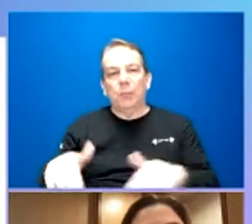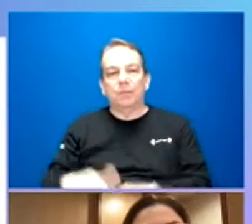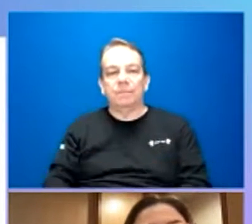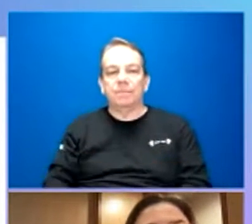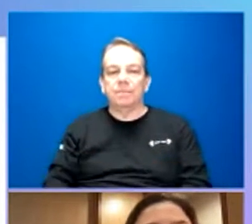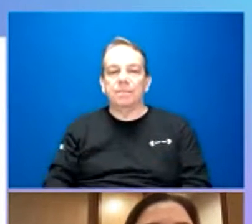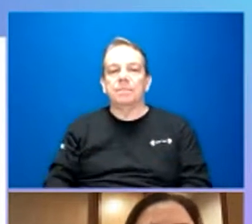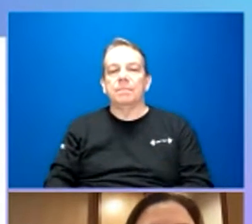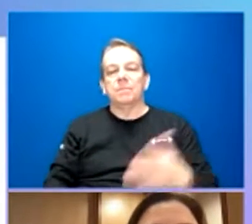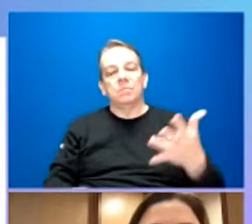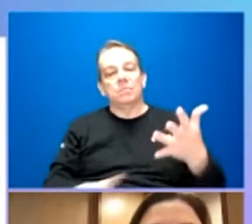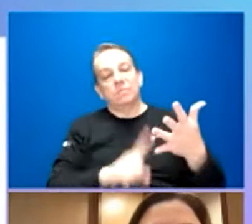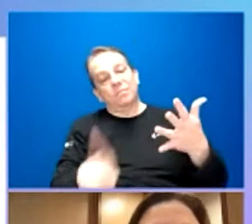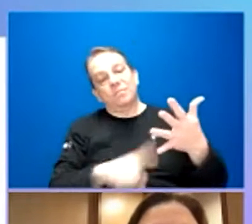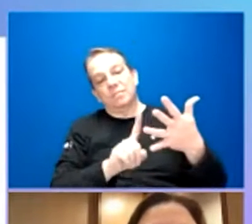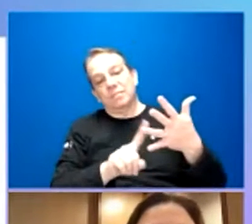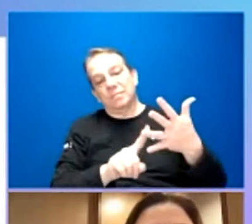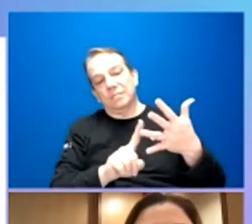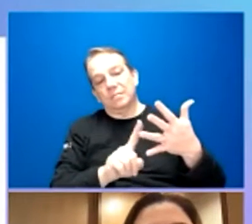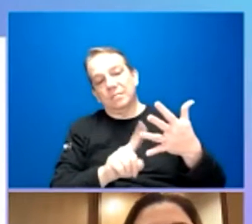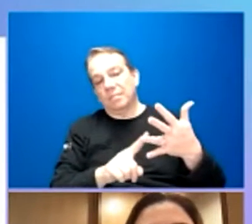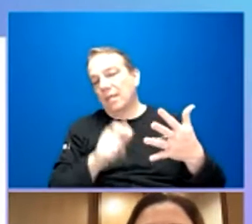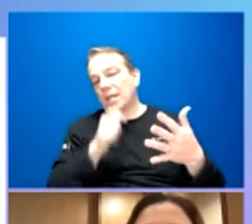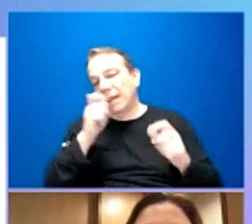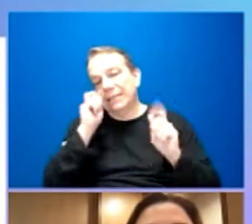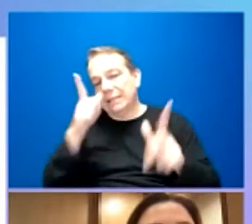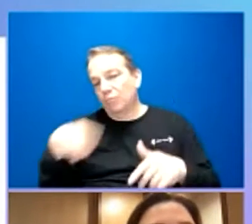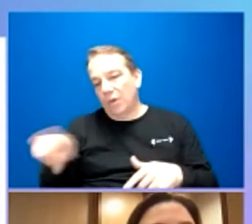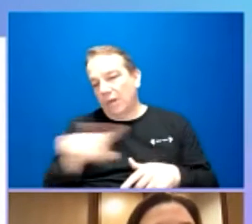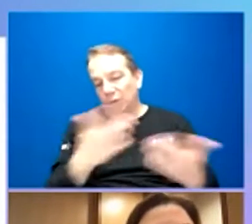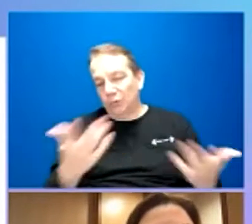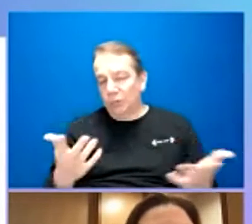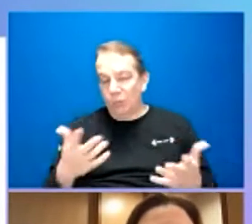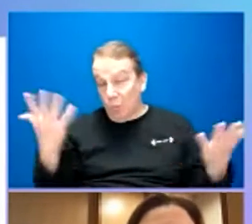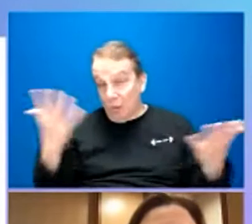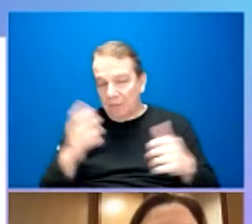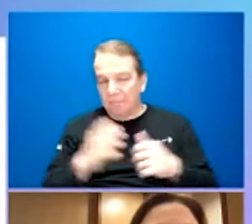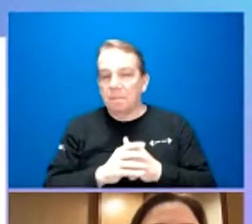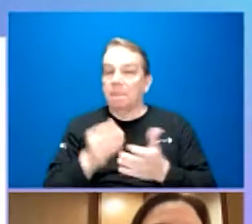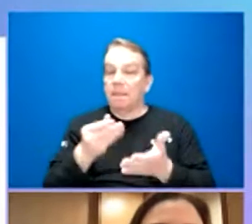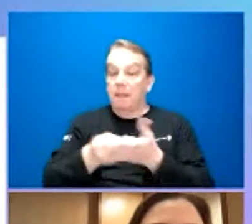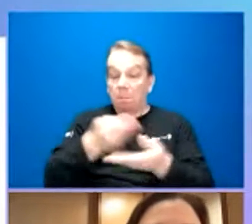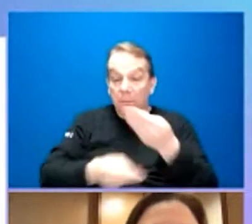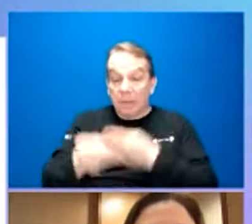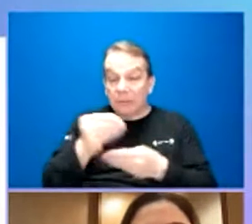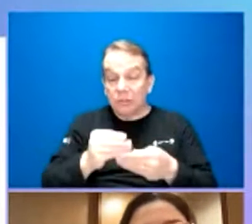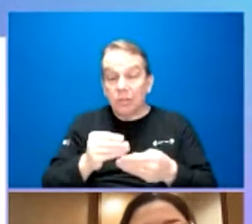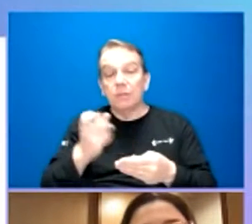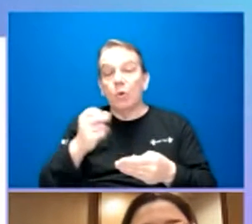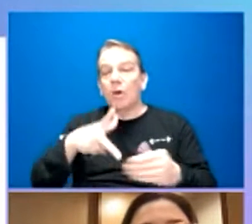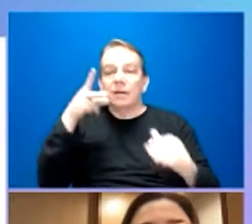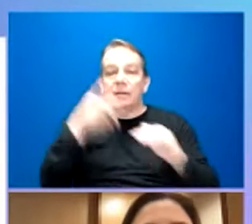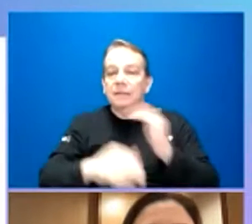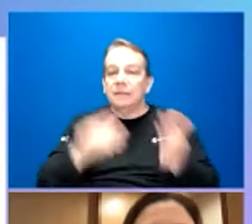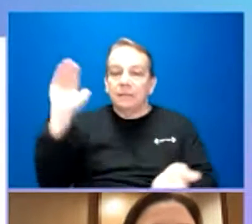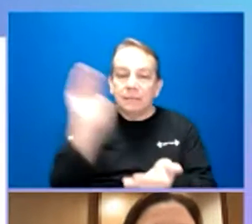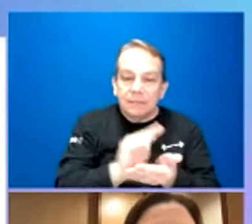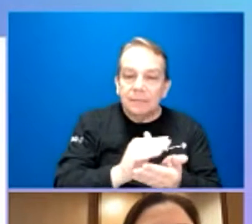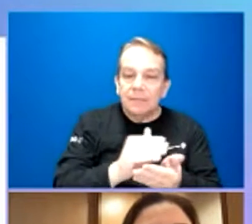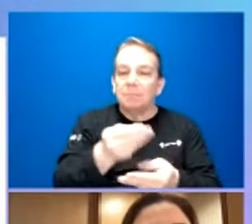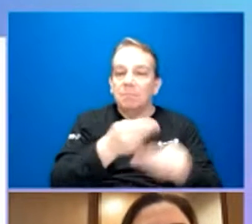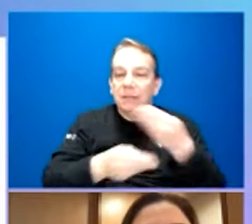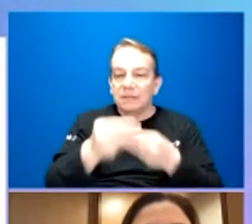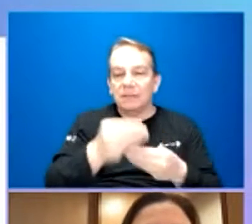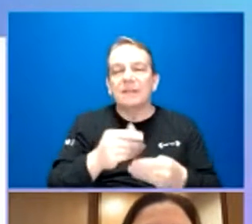This next challenge won't surprise many of you at all, and that's the small budget or reduced budget. And I really feel like